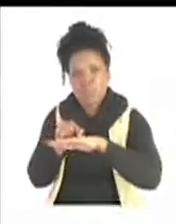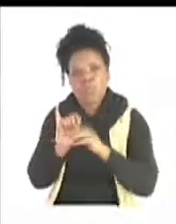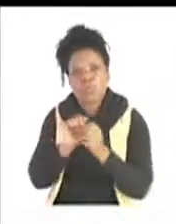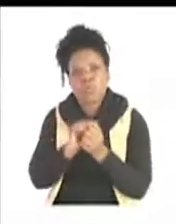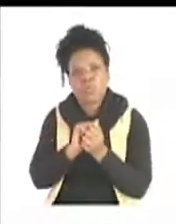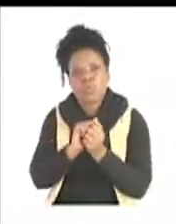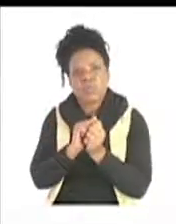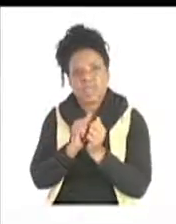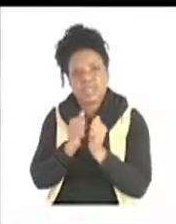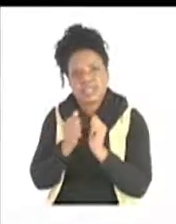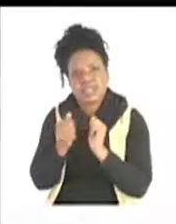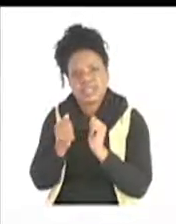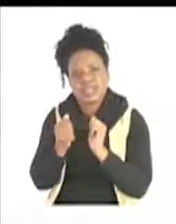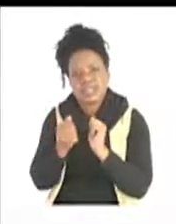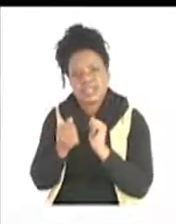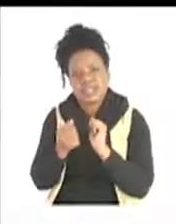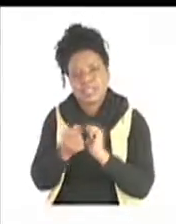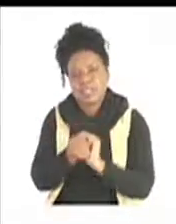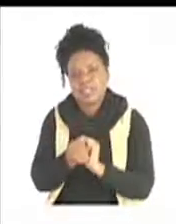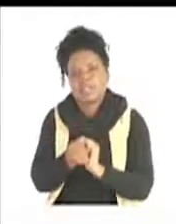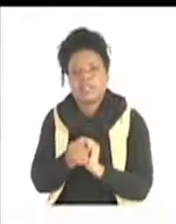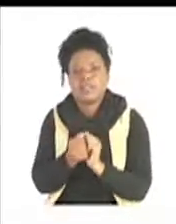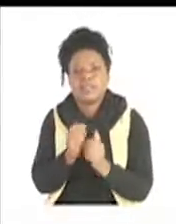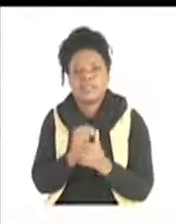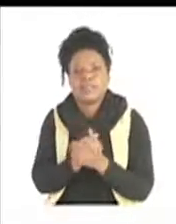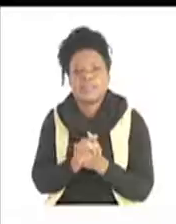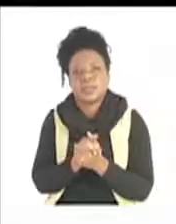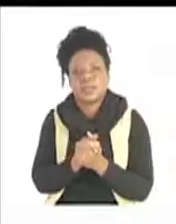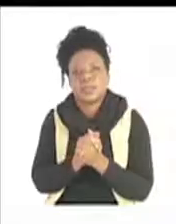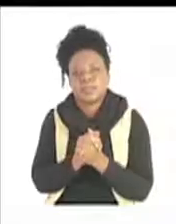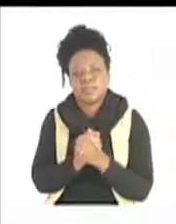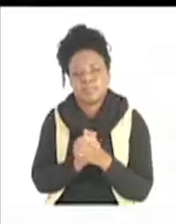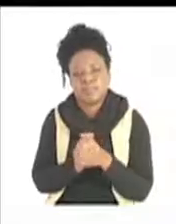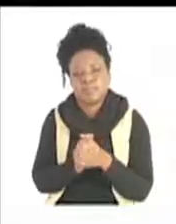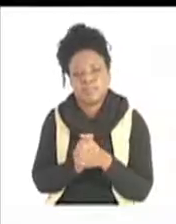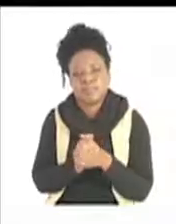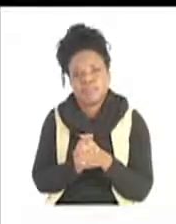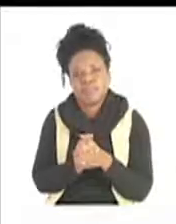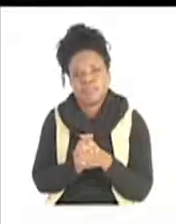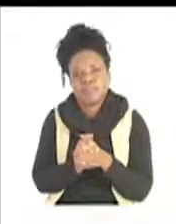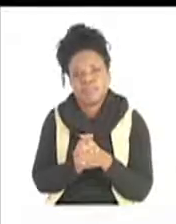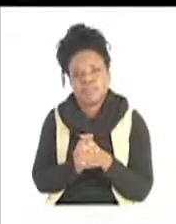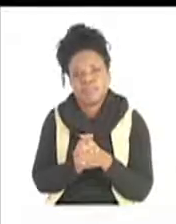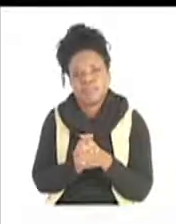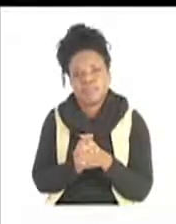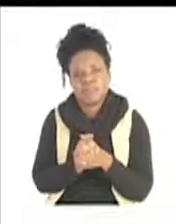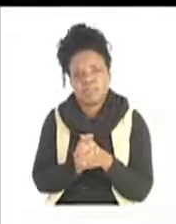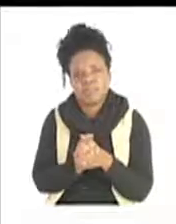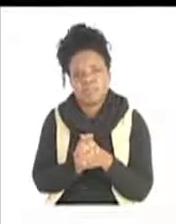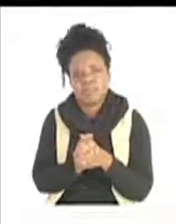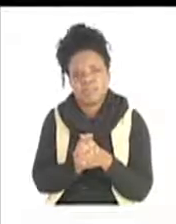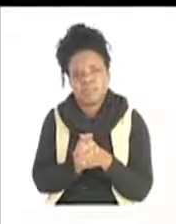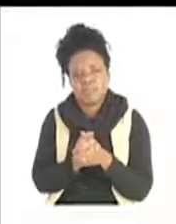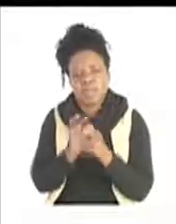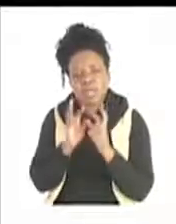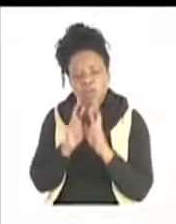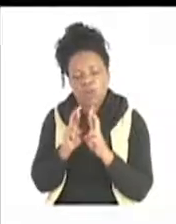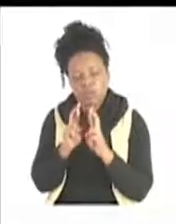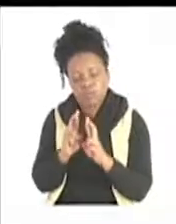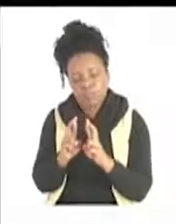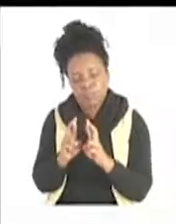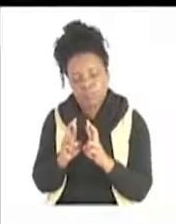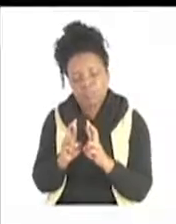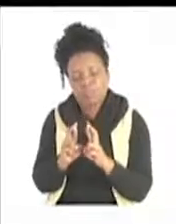personal pronouns and possessive pronouns. So I hope you can still remember the